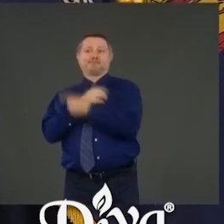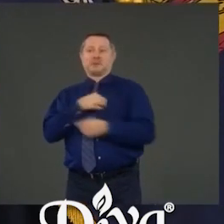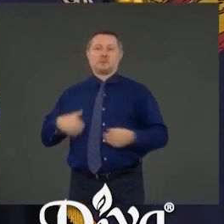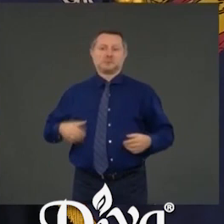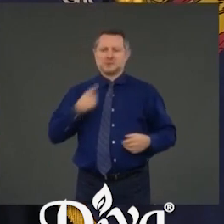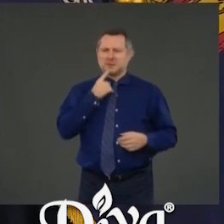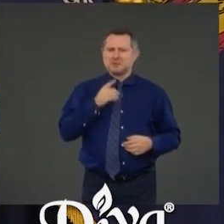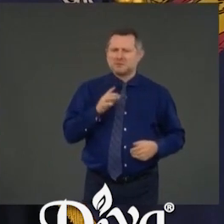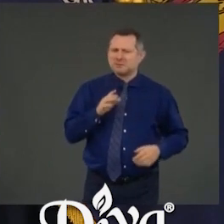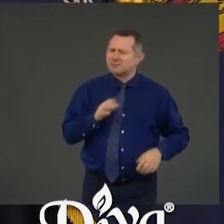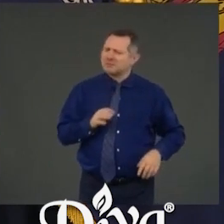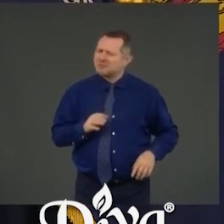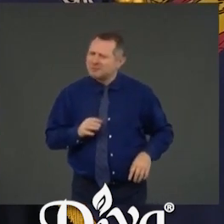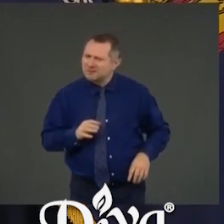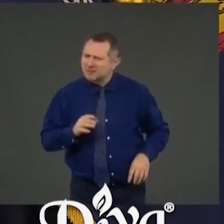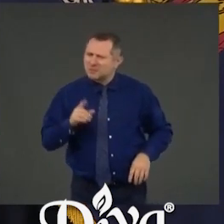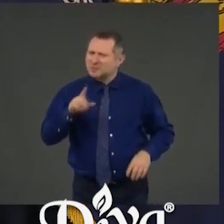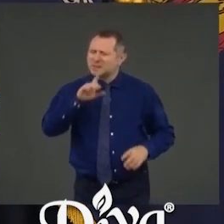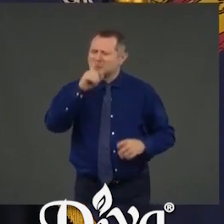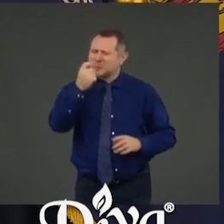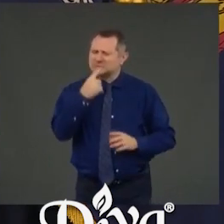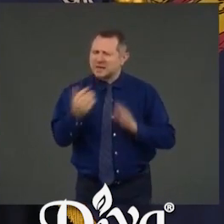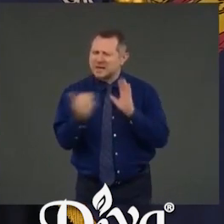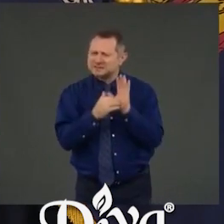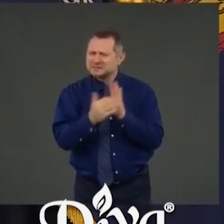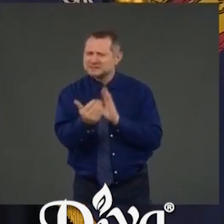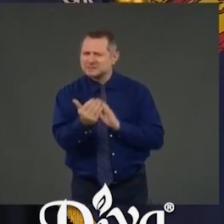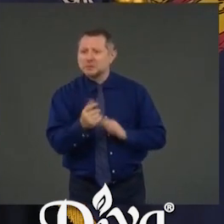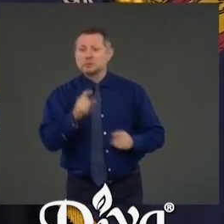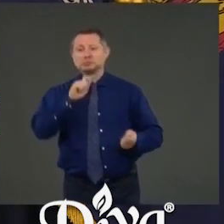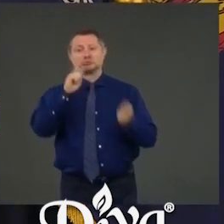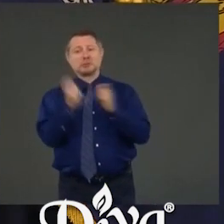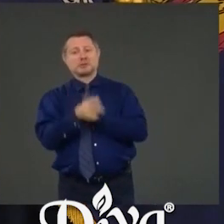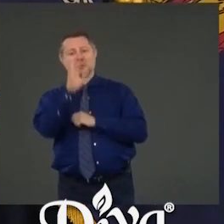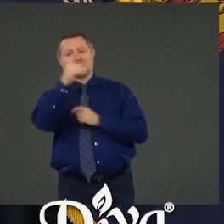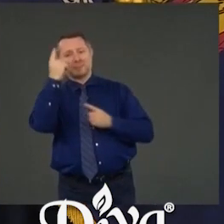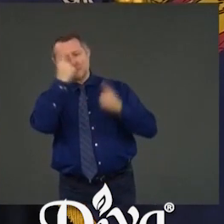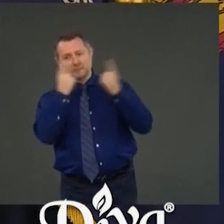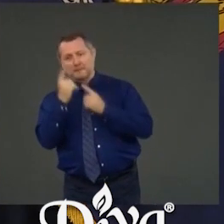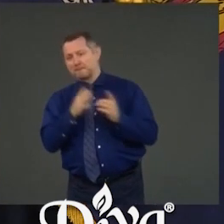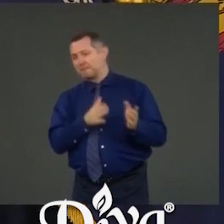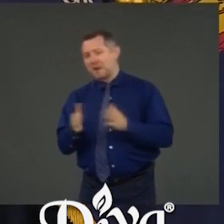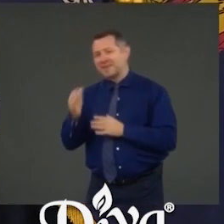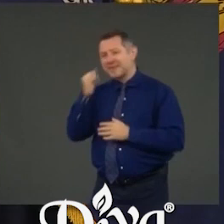change your thinking at all about allowing the city to borrow money to cover its operational